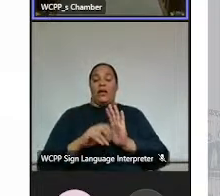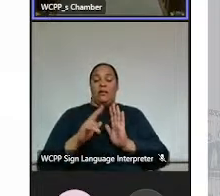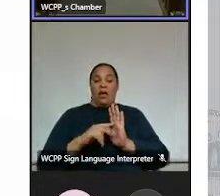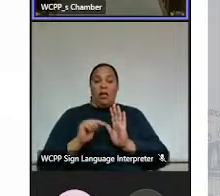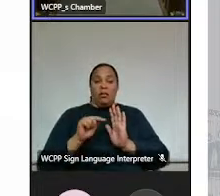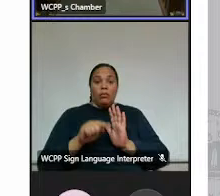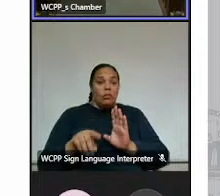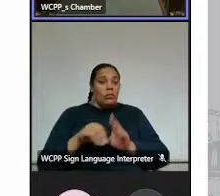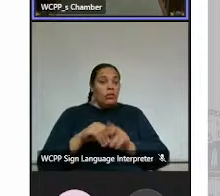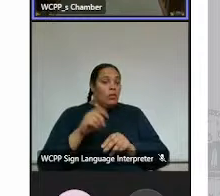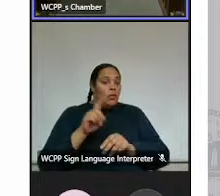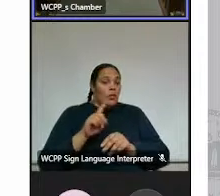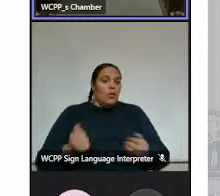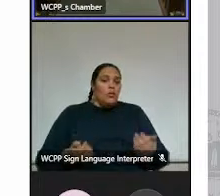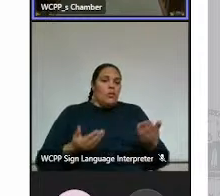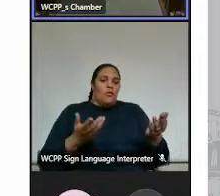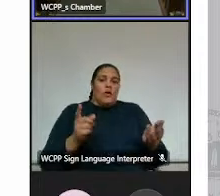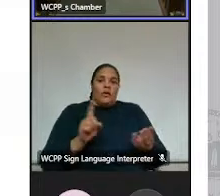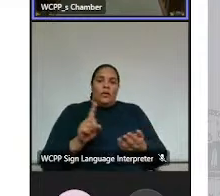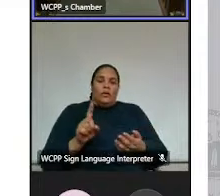and provides for